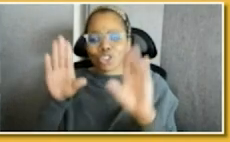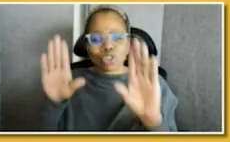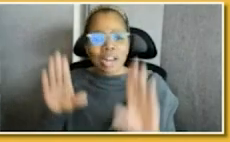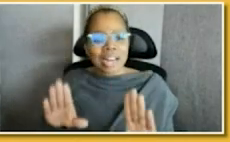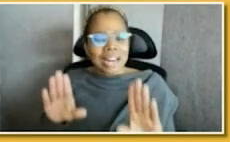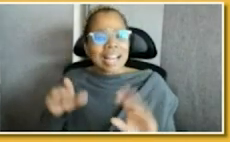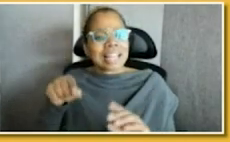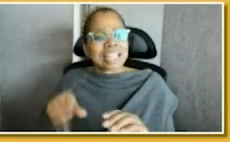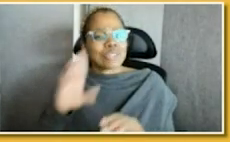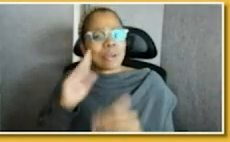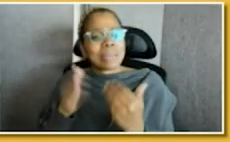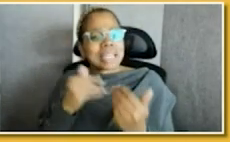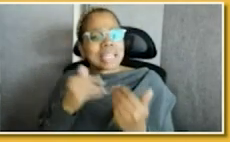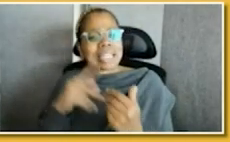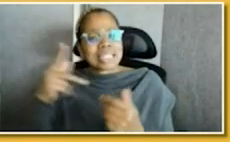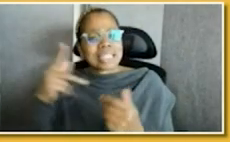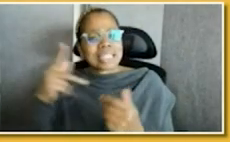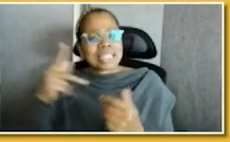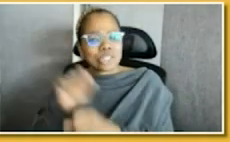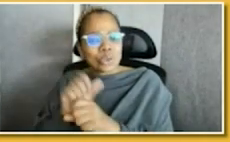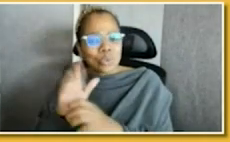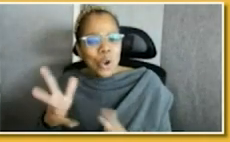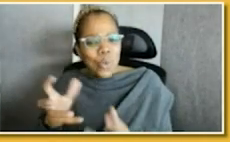easy. Postal workers are going to want to talk to me,